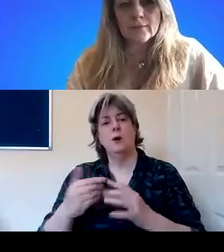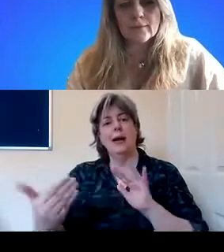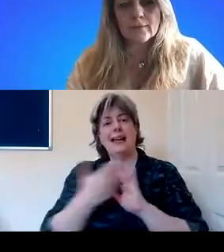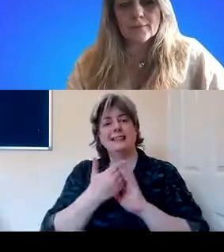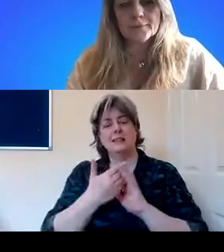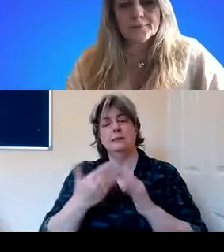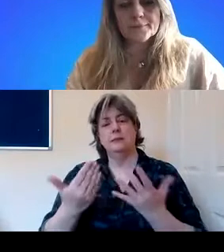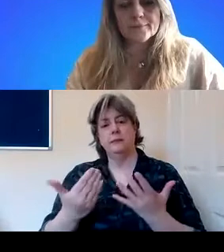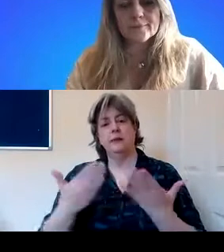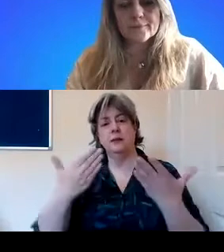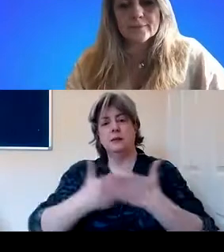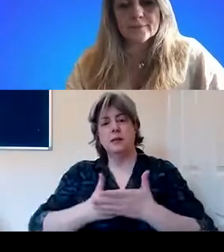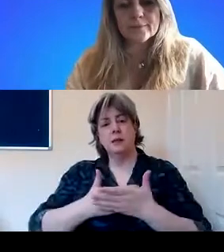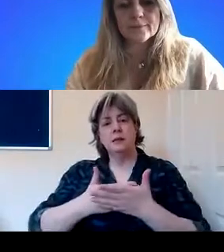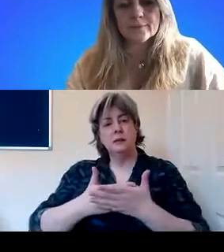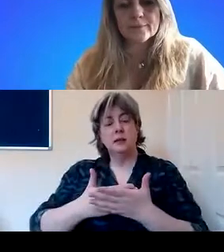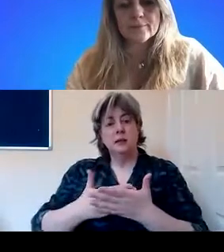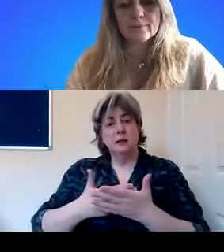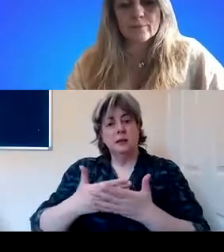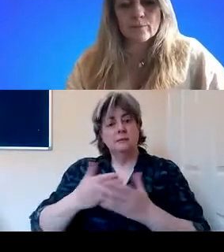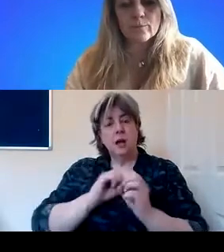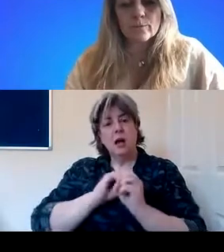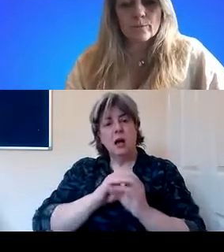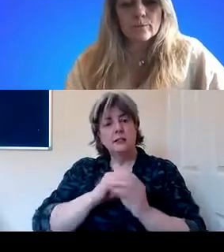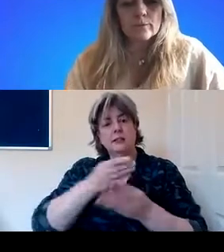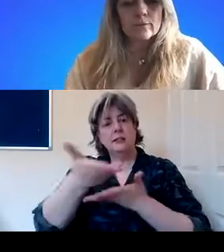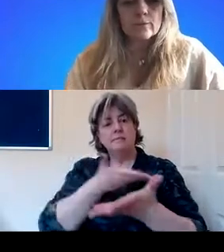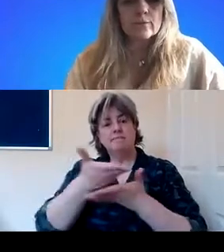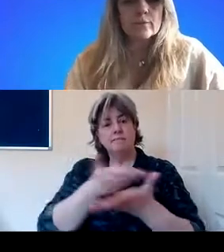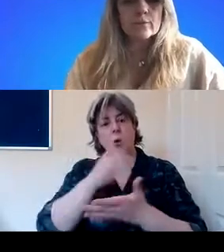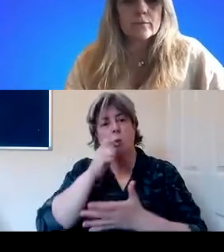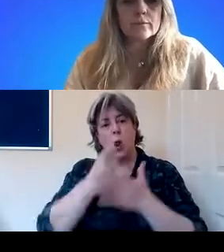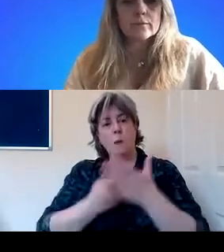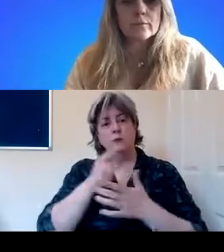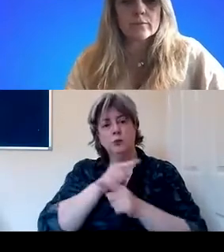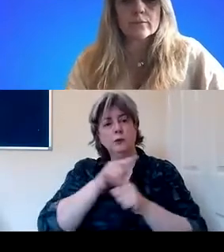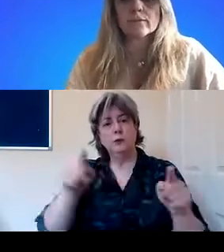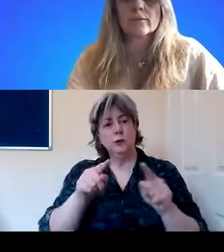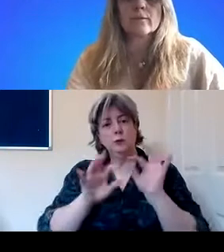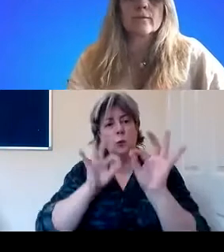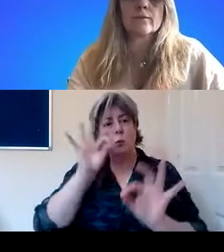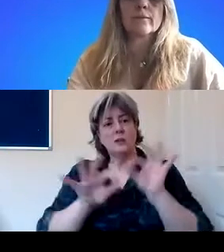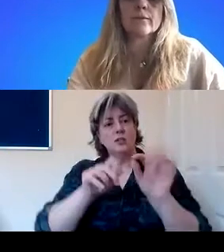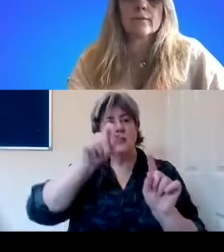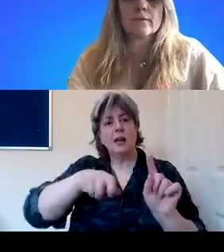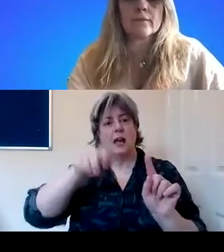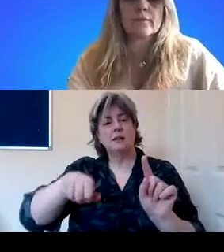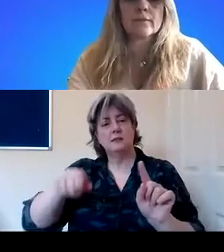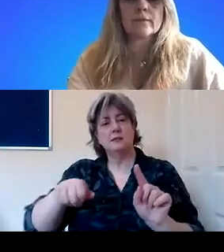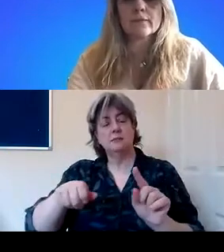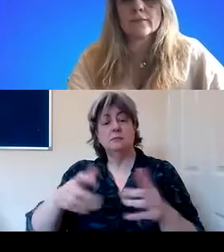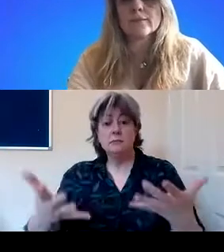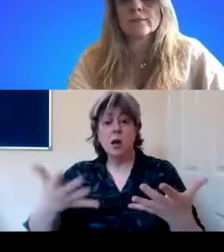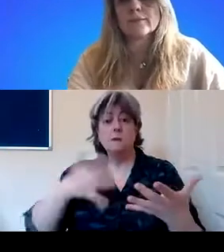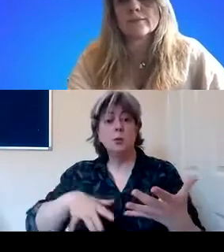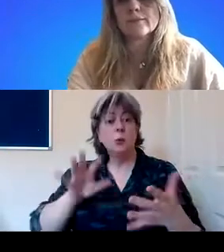opportunity for you to ask questions of Senedd candidates, and if you would like to ask a question, then please use the raise your hand function at the bottom